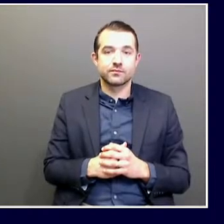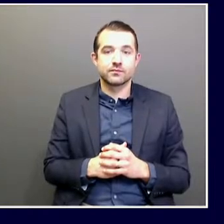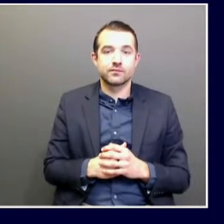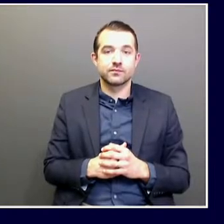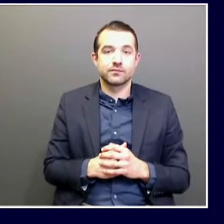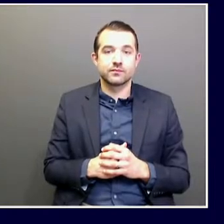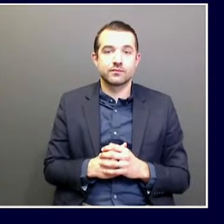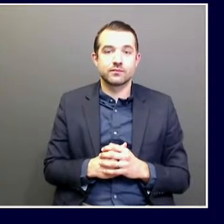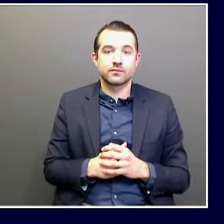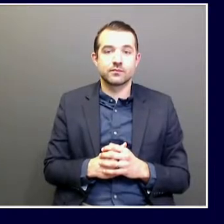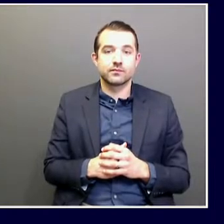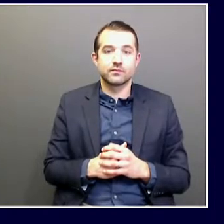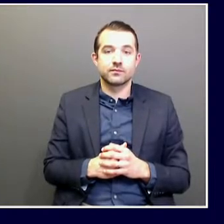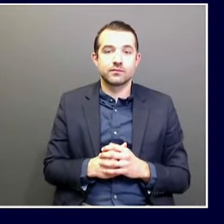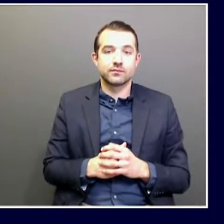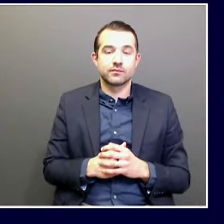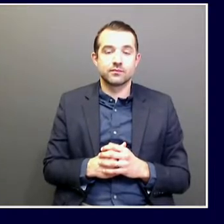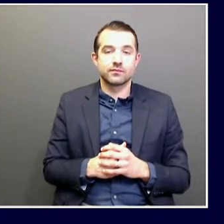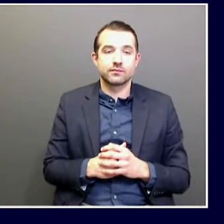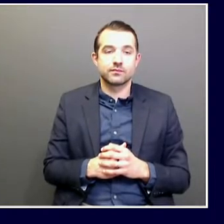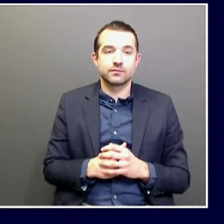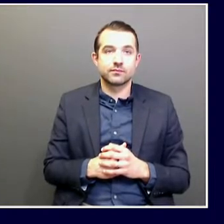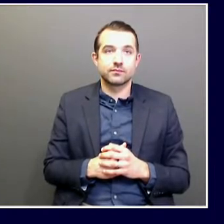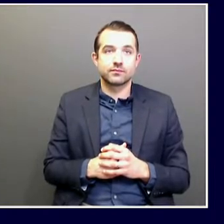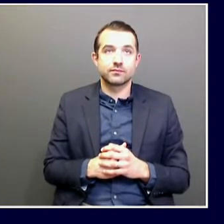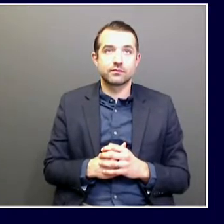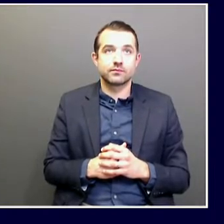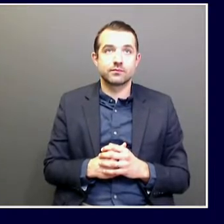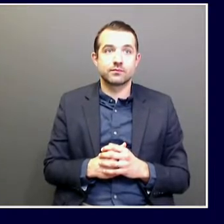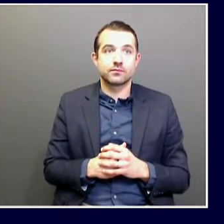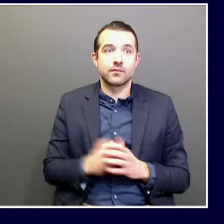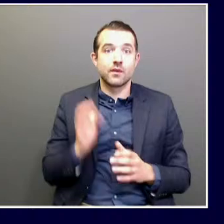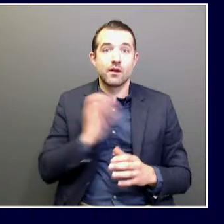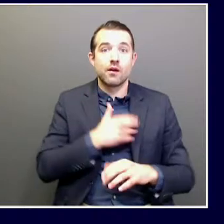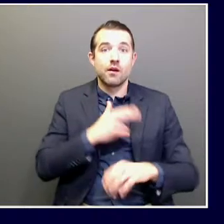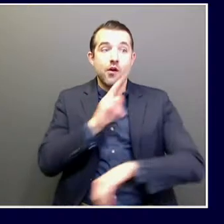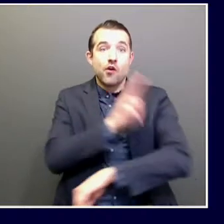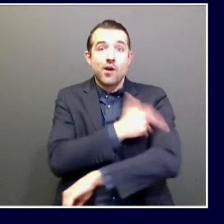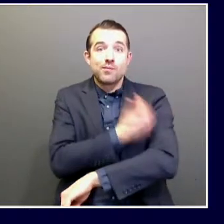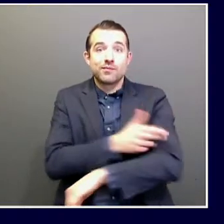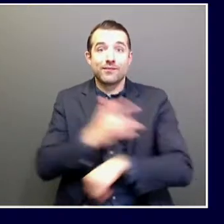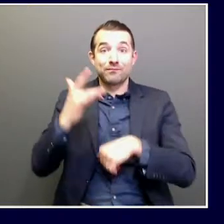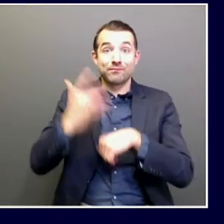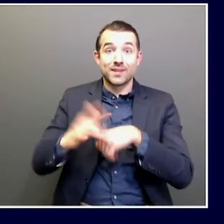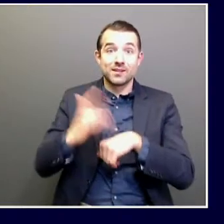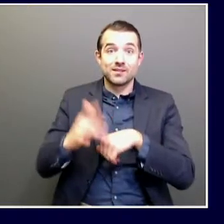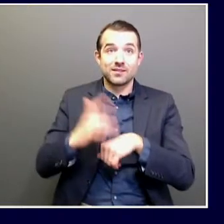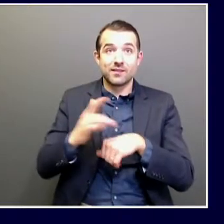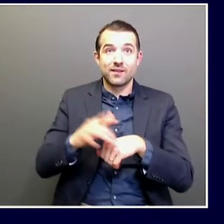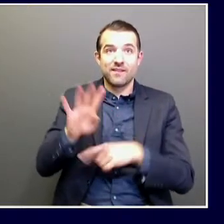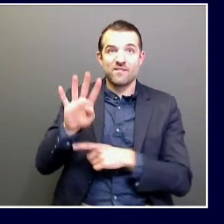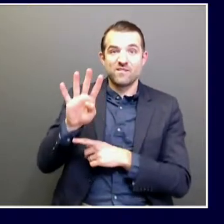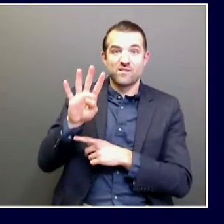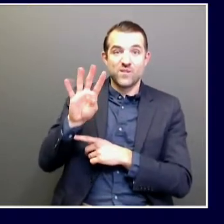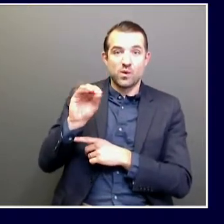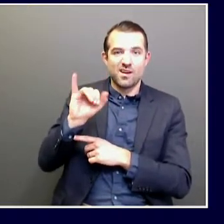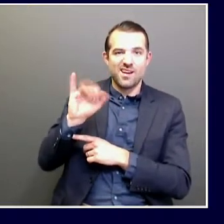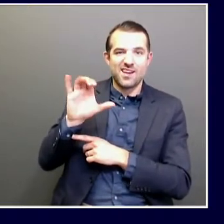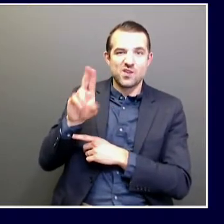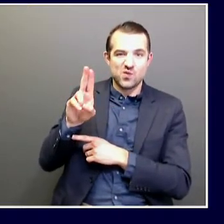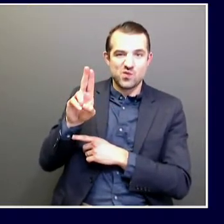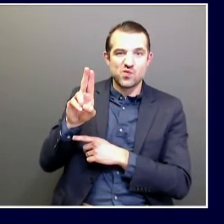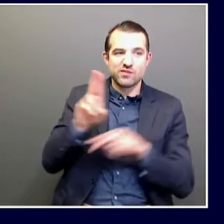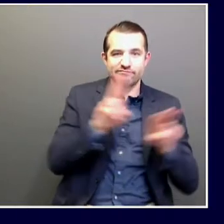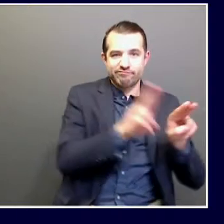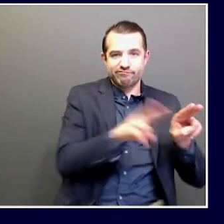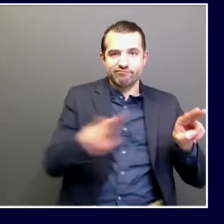Overall, in terms of our hospital bed capacity, there are 40 available critical care beds, 32 of which are adult